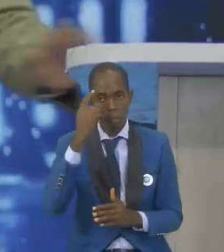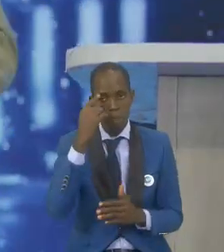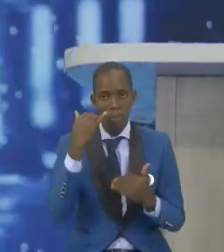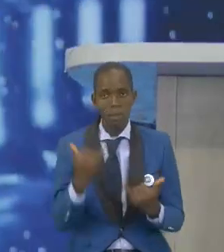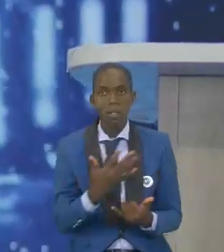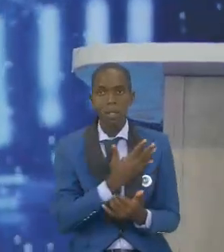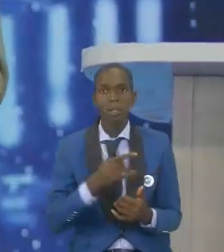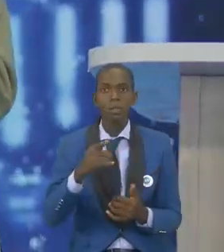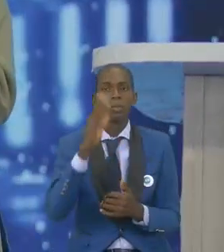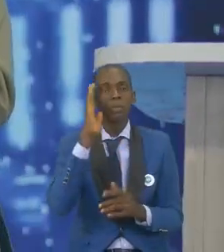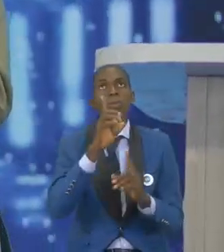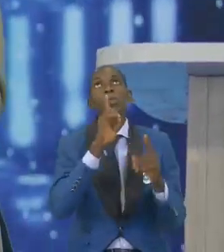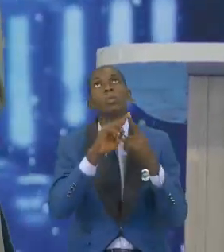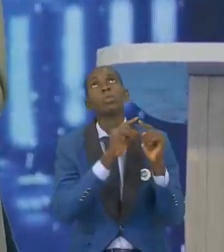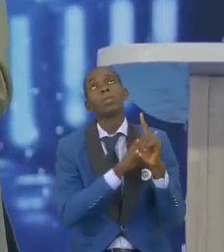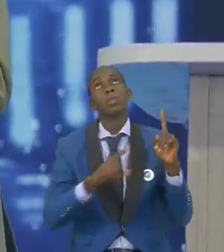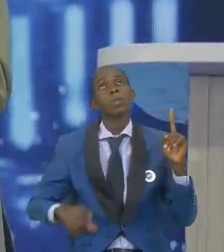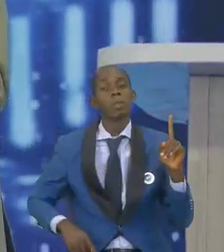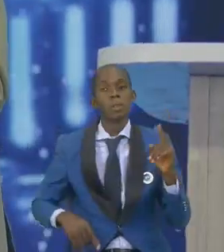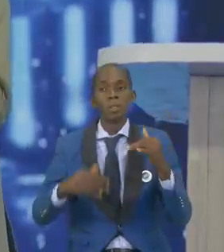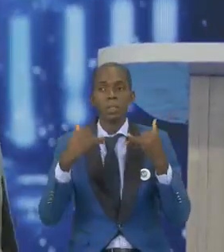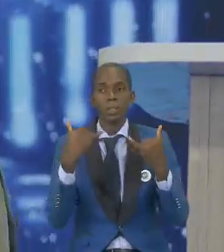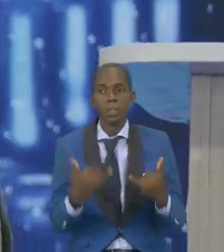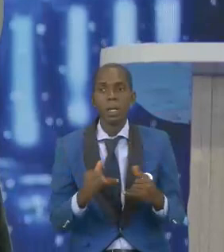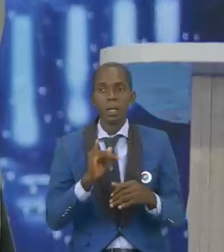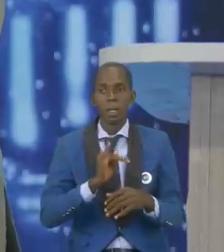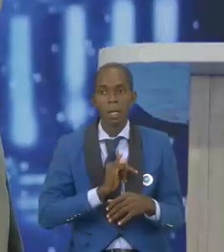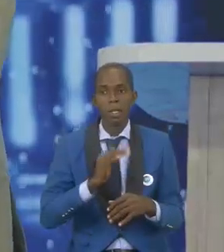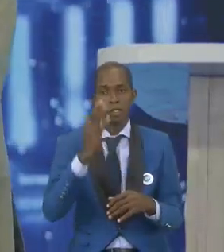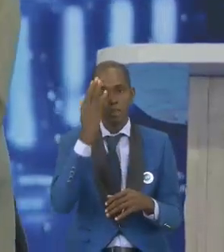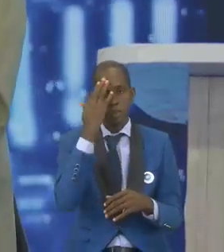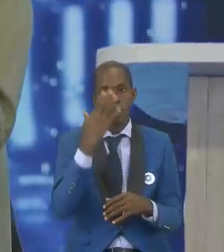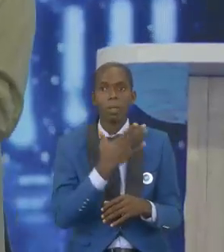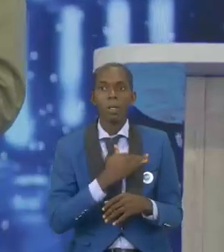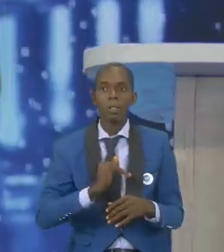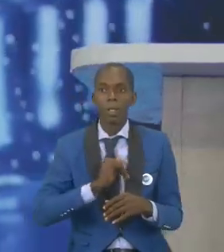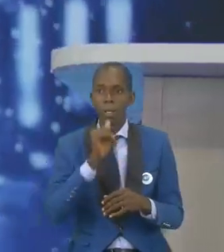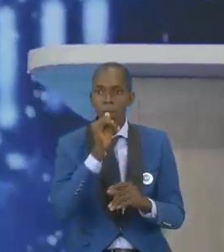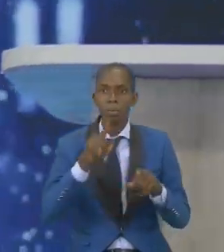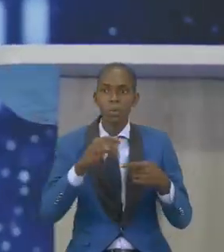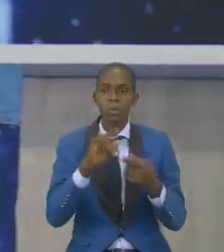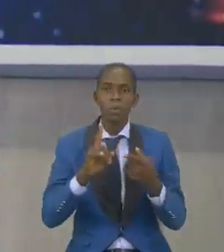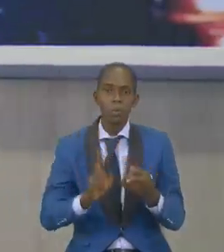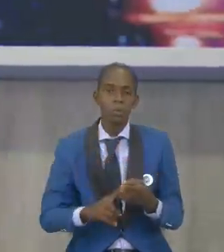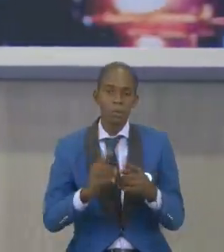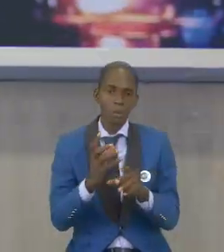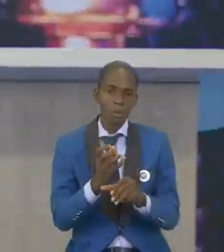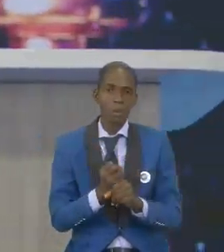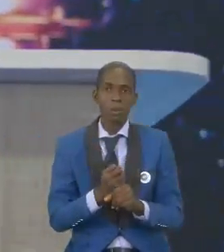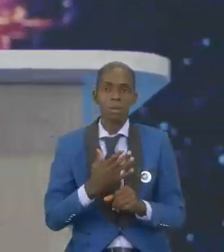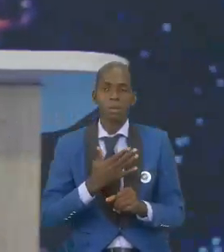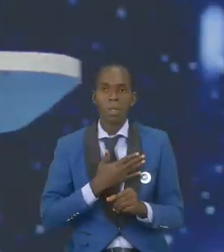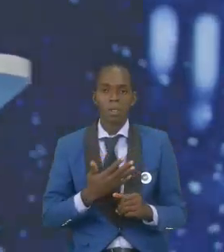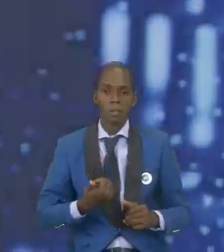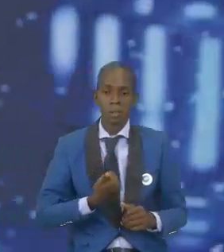know. And I'm going to get myself in line with the purpose of God. Keep